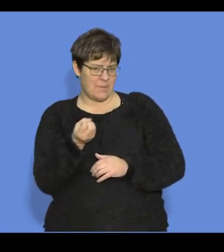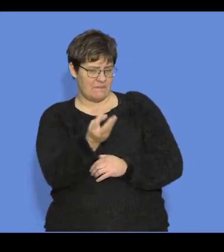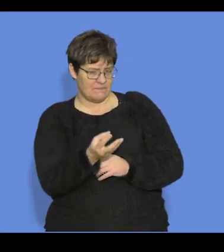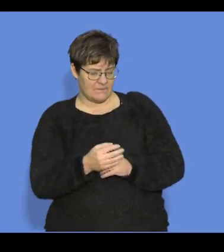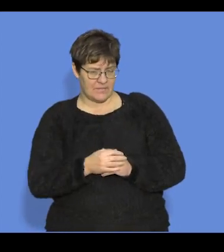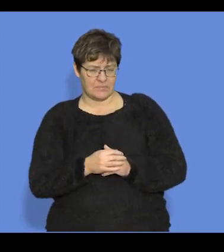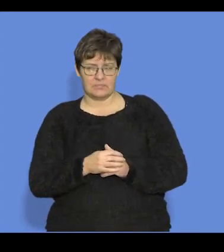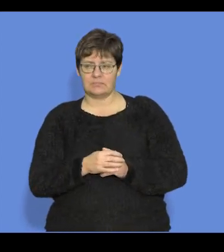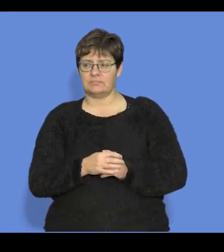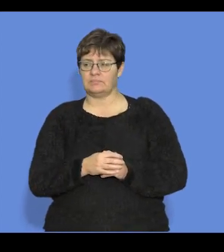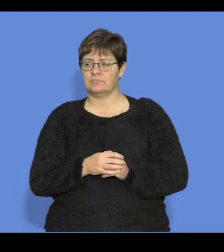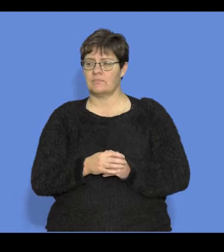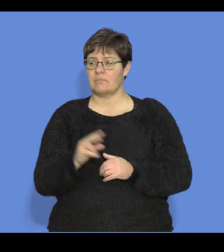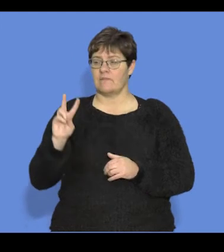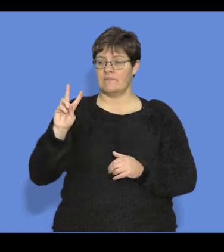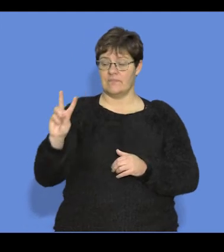Okay, so V,